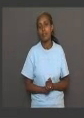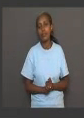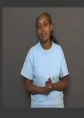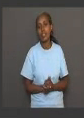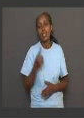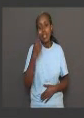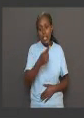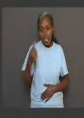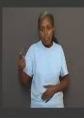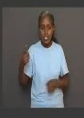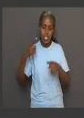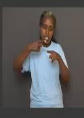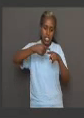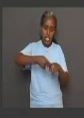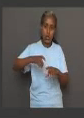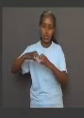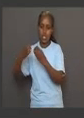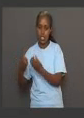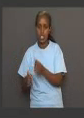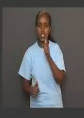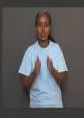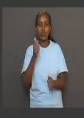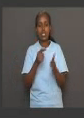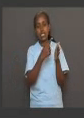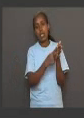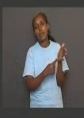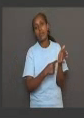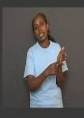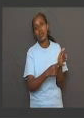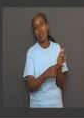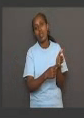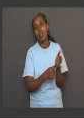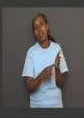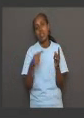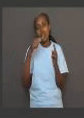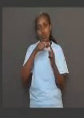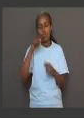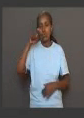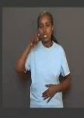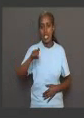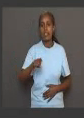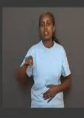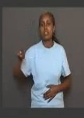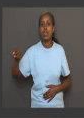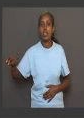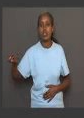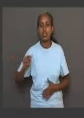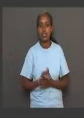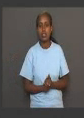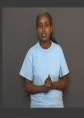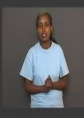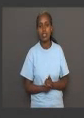Every cross-section which is perpendicular to the x-axis